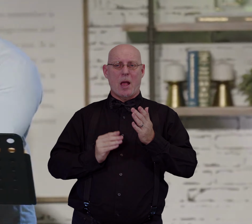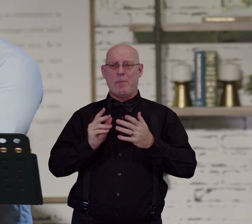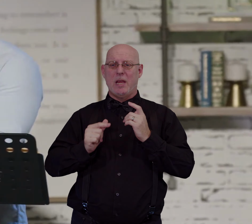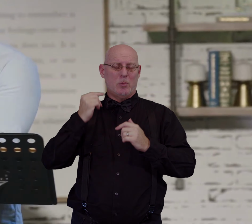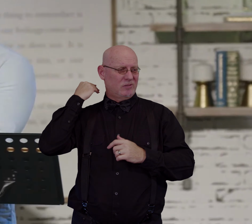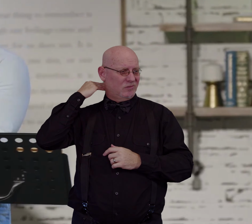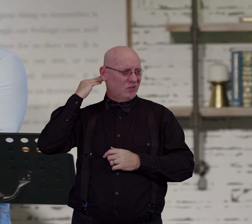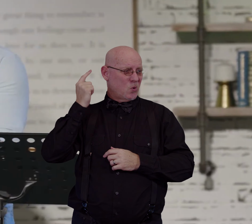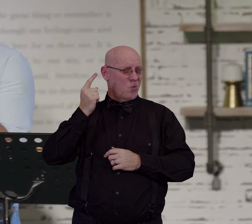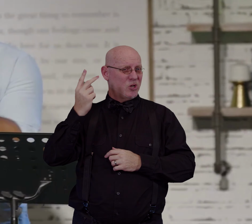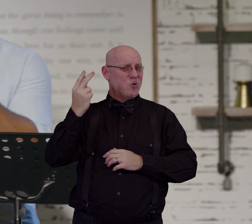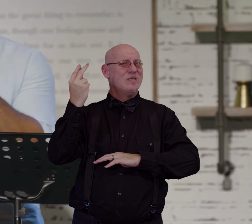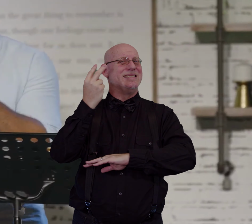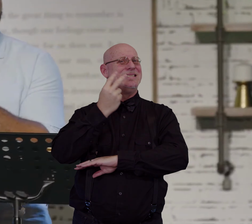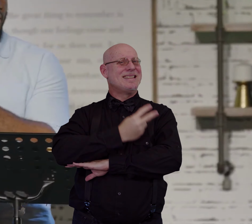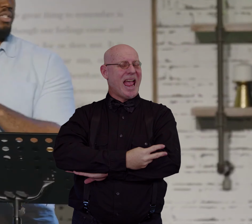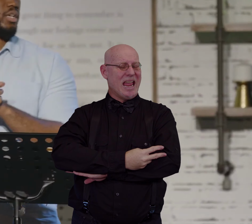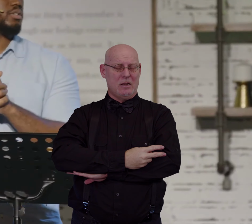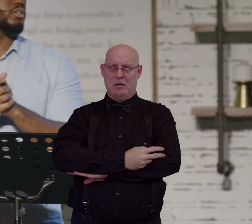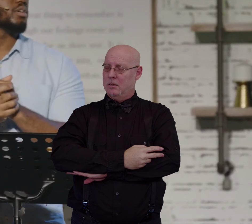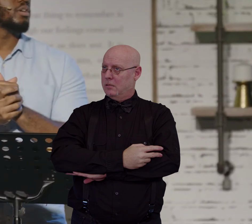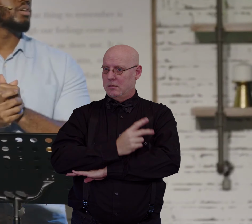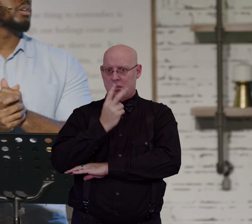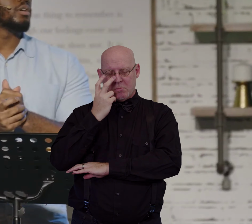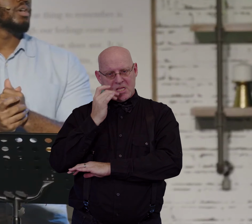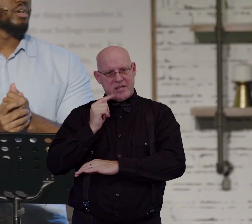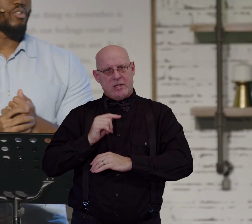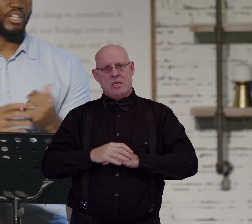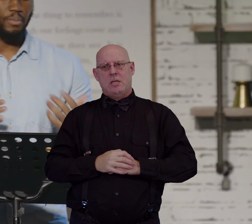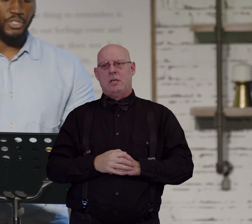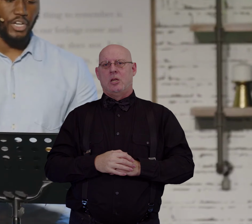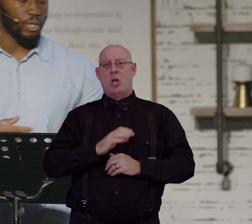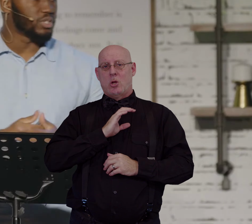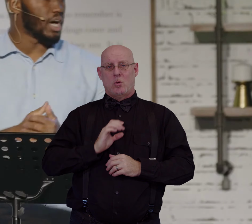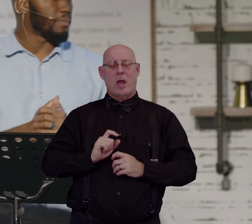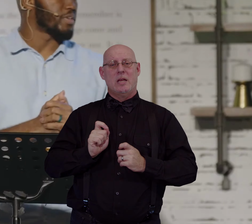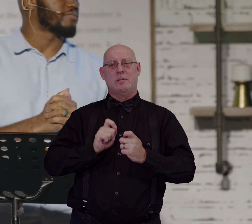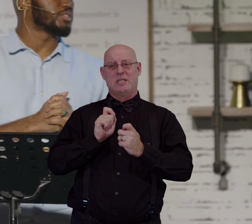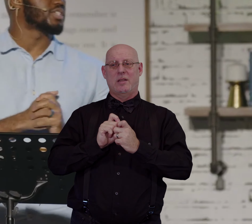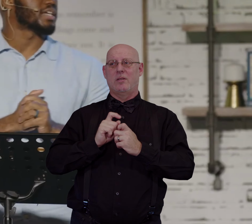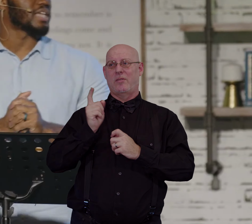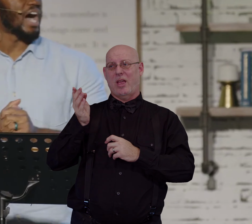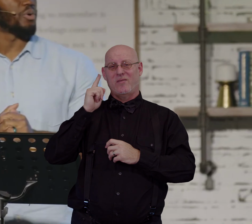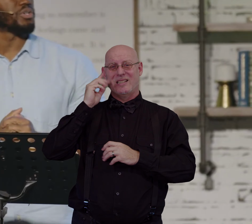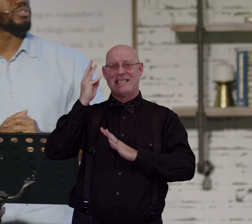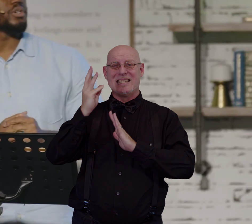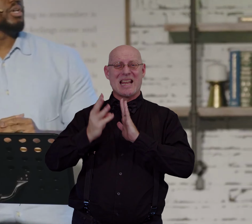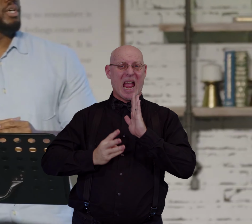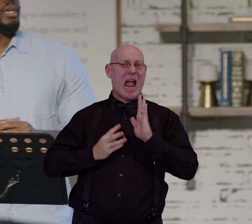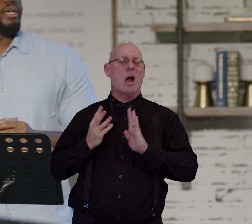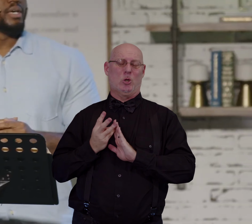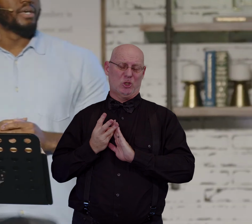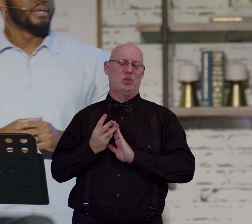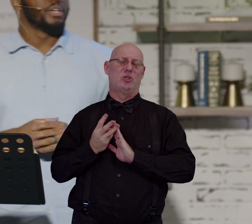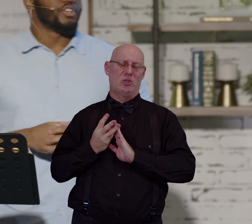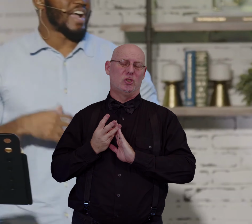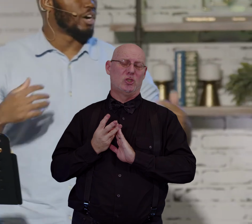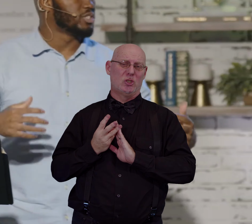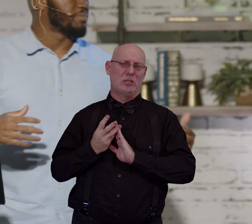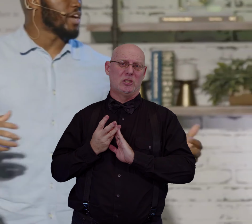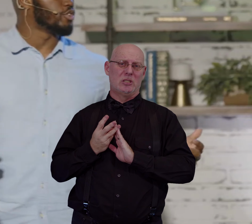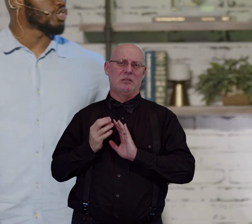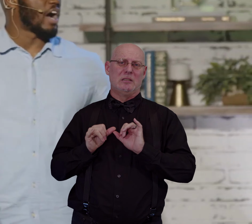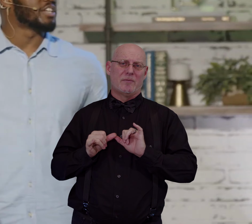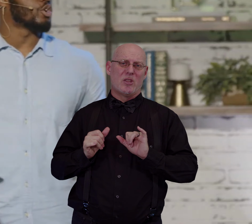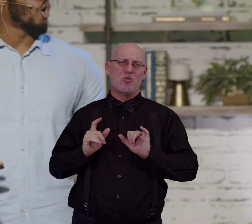going a day or two, which doesn't make sense. Christ in particular was up there for 6 hours. You're